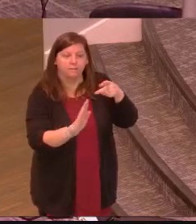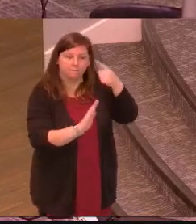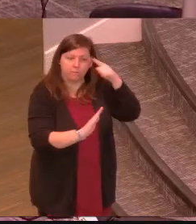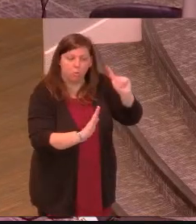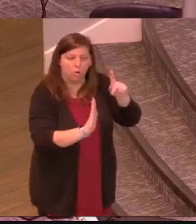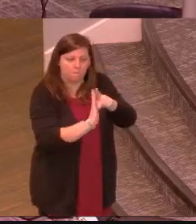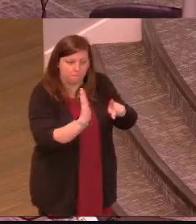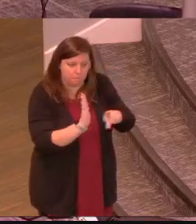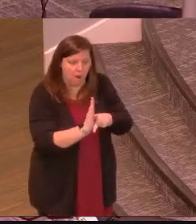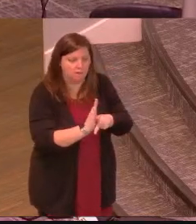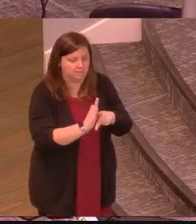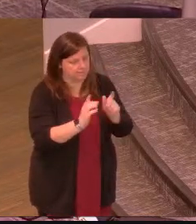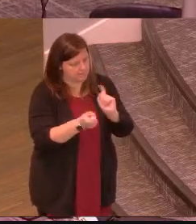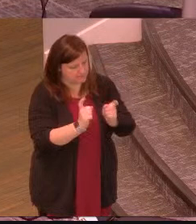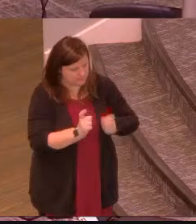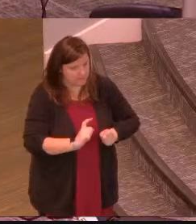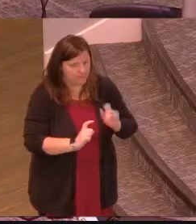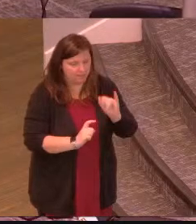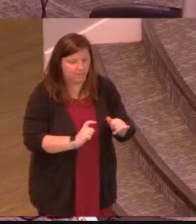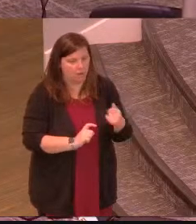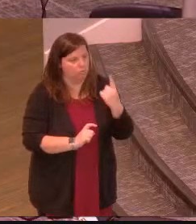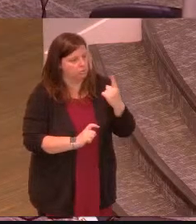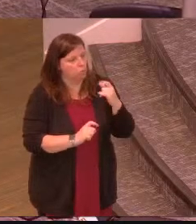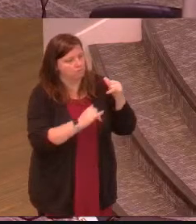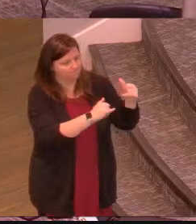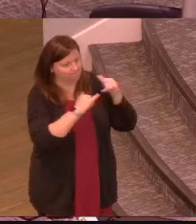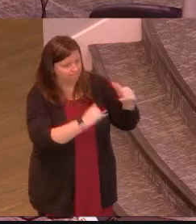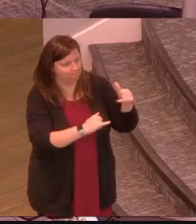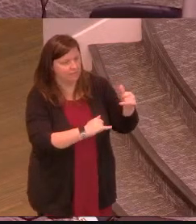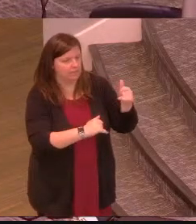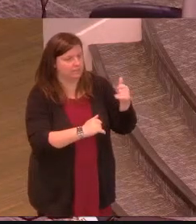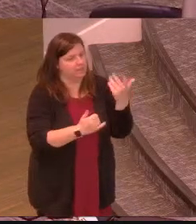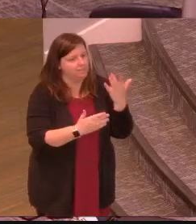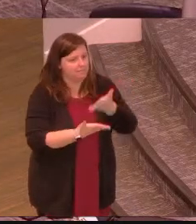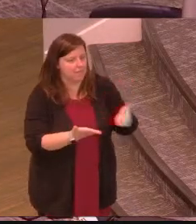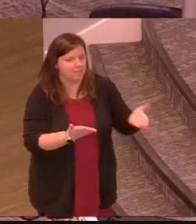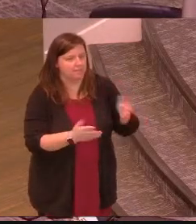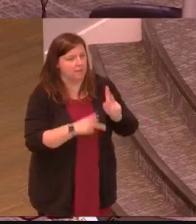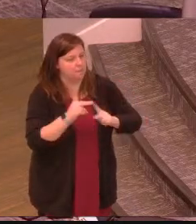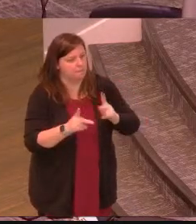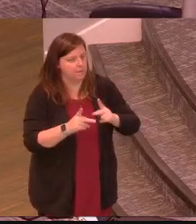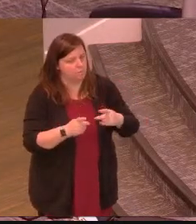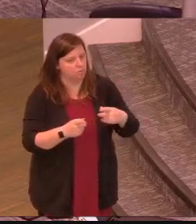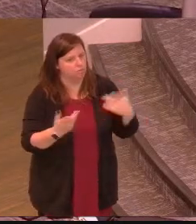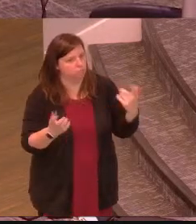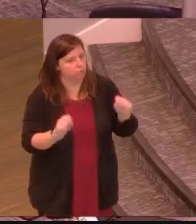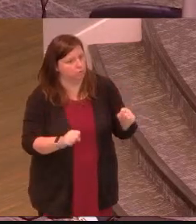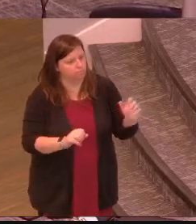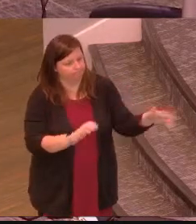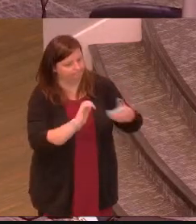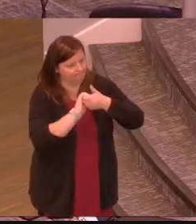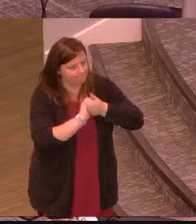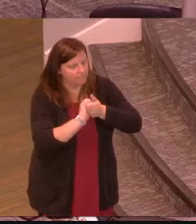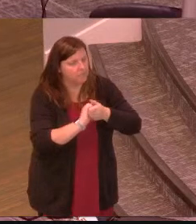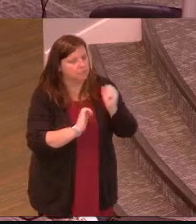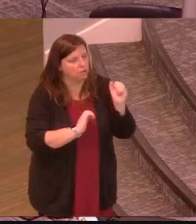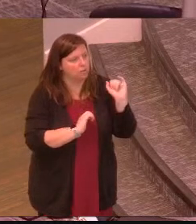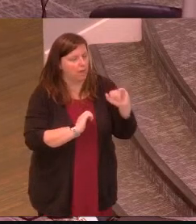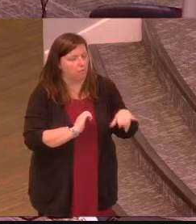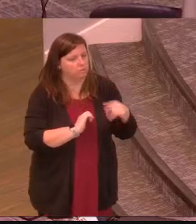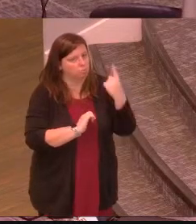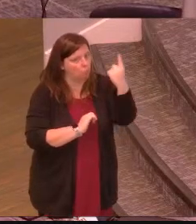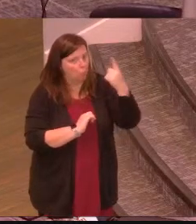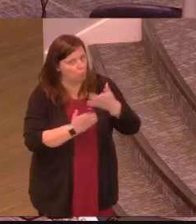thing that brought people together. Right. I guess is what I would say. So Thank you. I wrote that in my box, but I'll offer that up as something for everybody to think about.